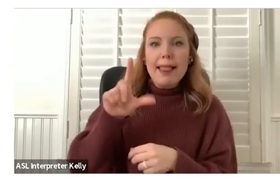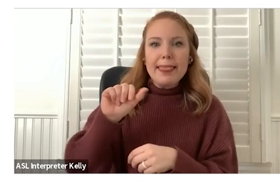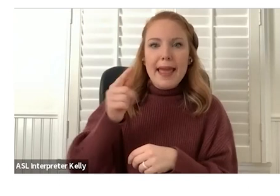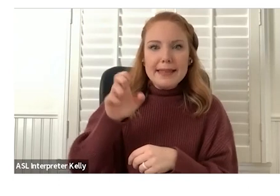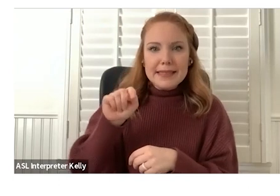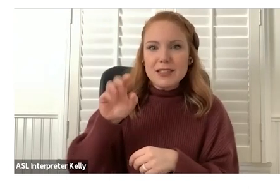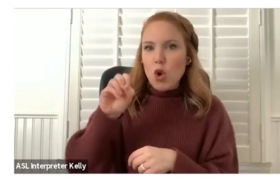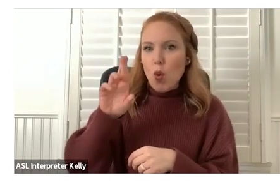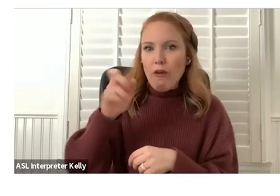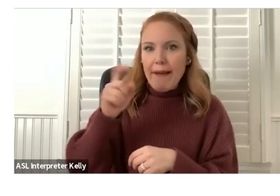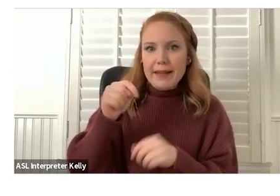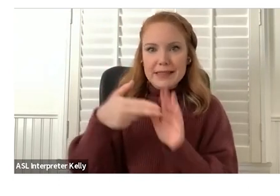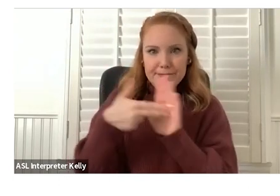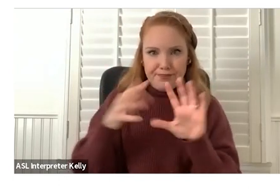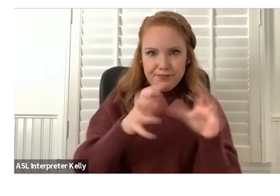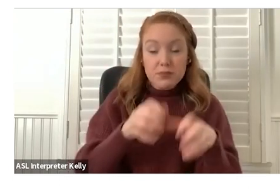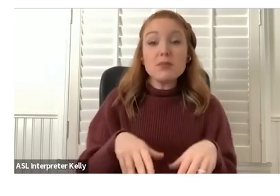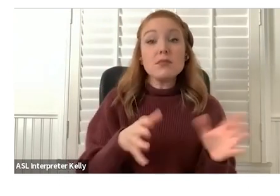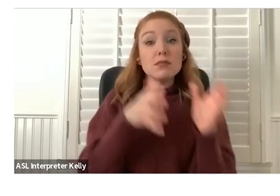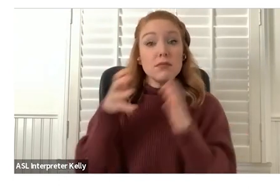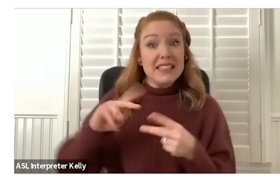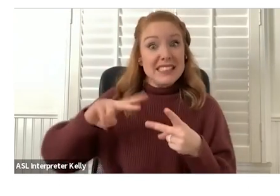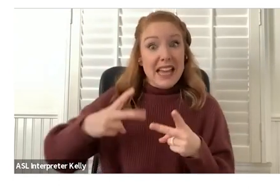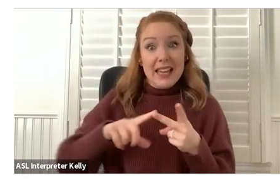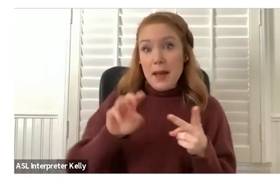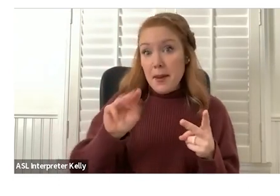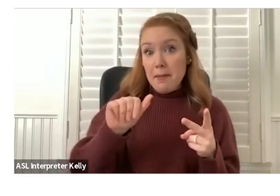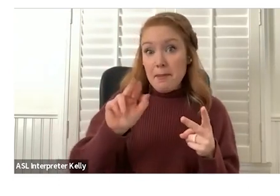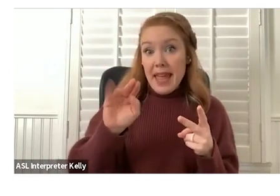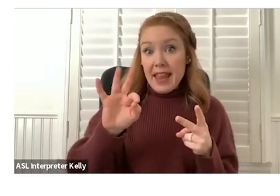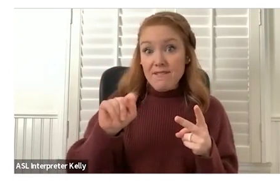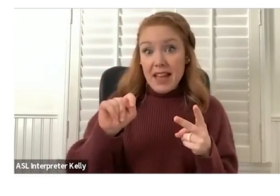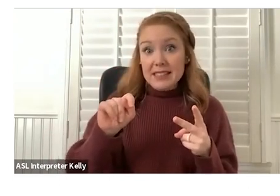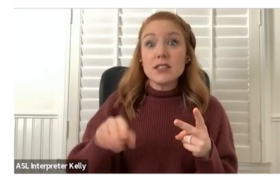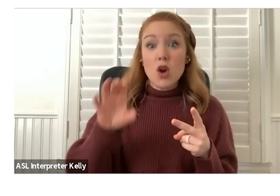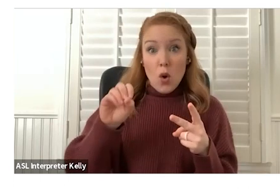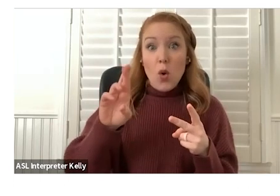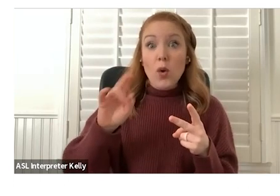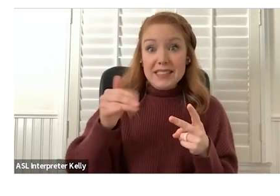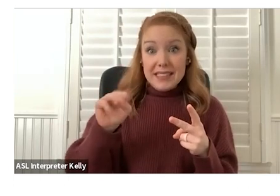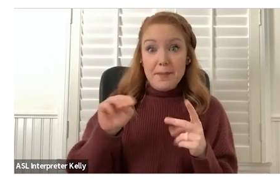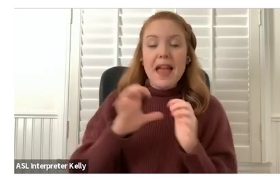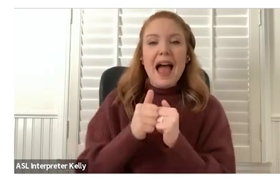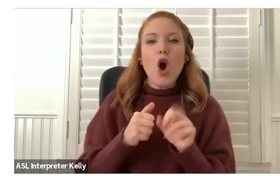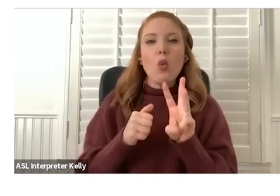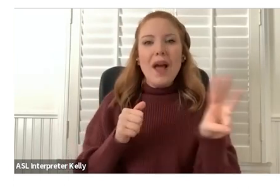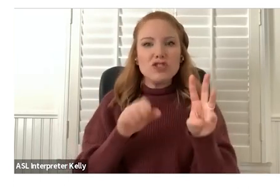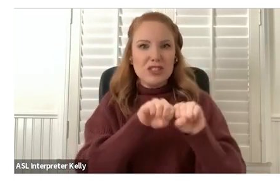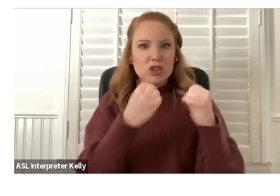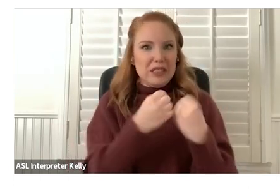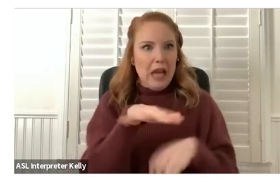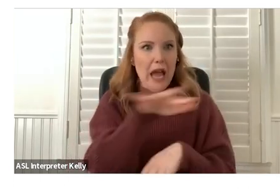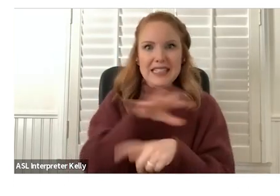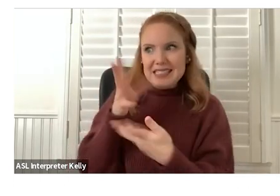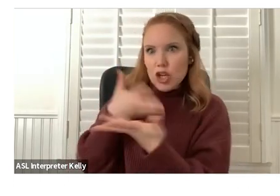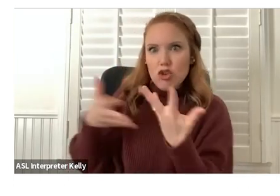a civilizing mission, the white man's burden, to save these people from their innate barbarism, if that is possible.